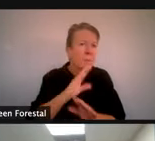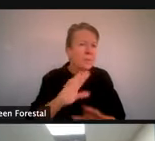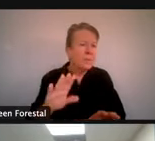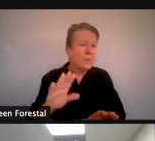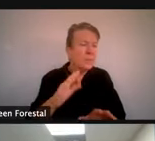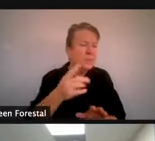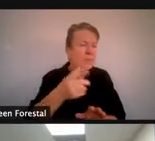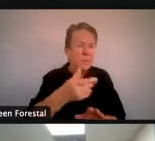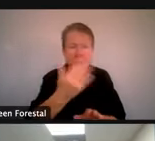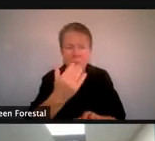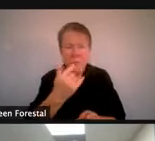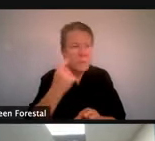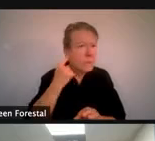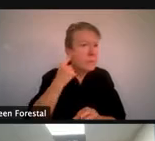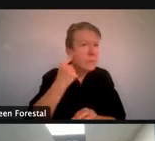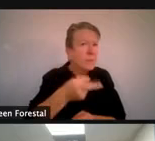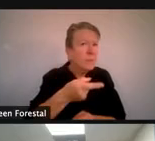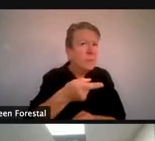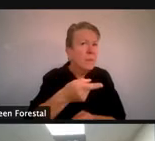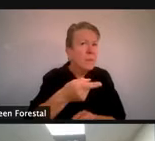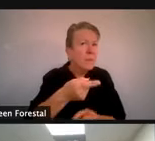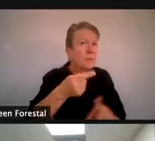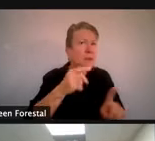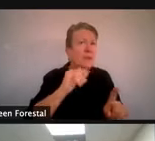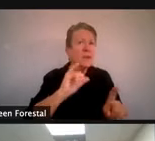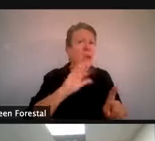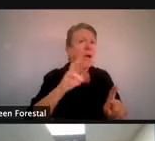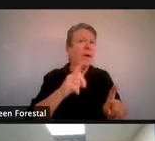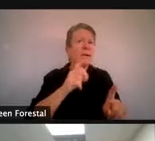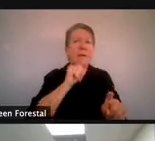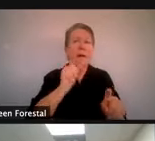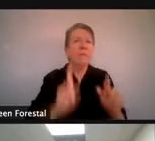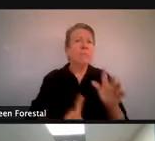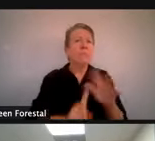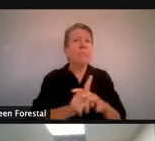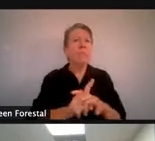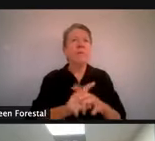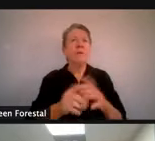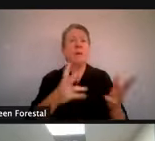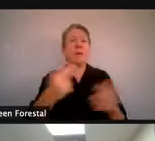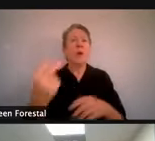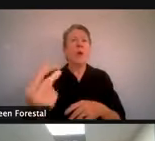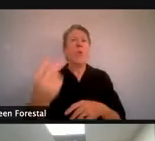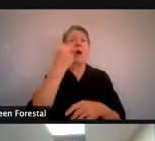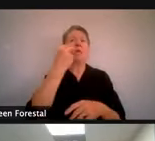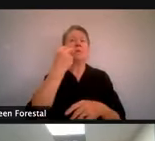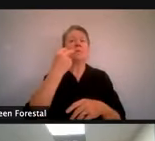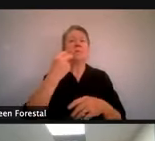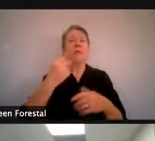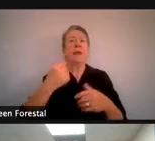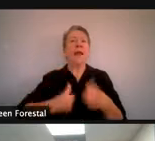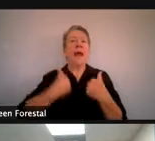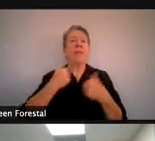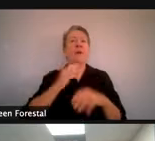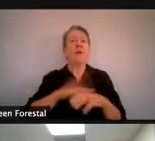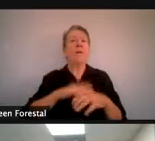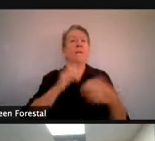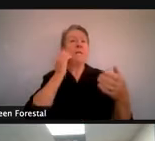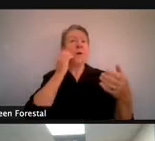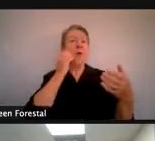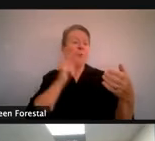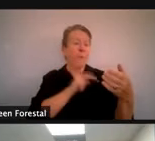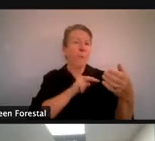I don't see him as an attendee, so I can't put him through. He might be watching it live on the Facebook. He's saying he can't speak. If I get any more from